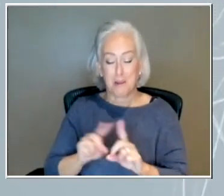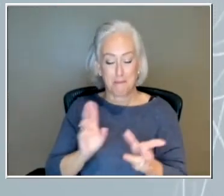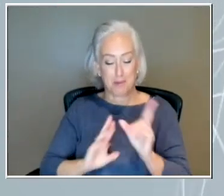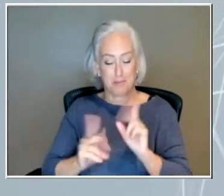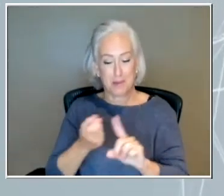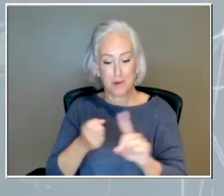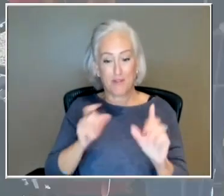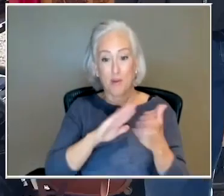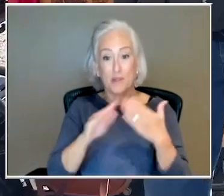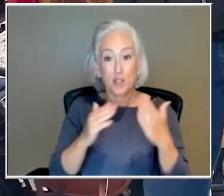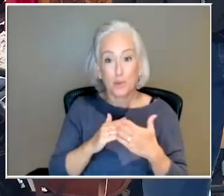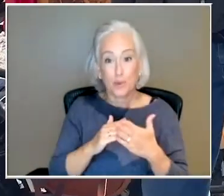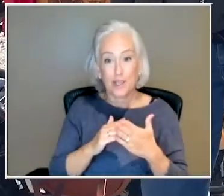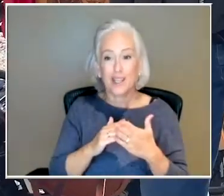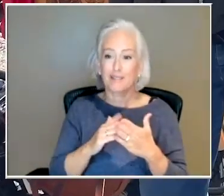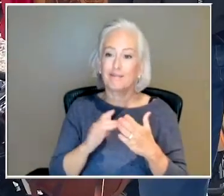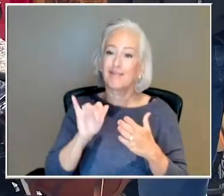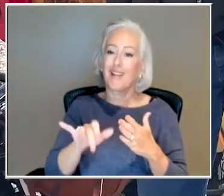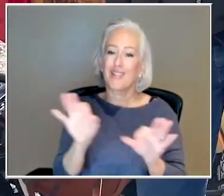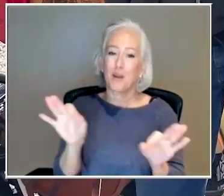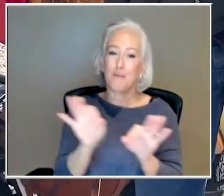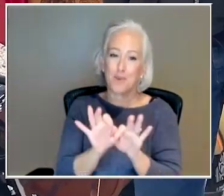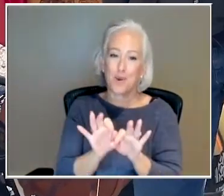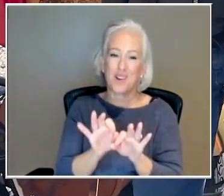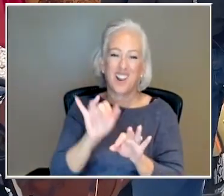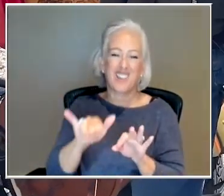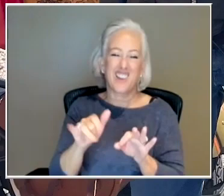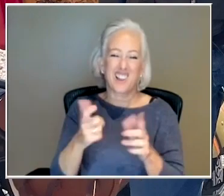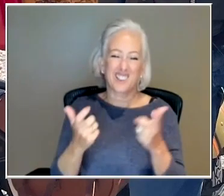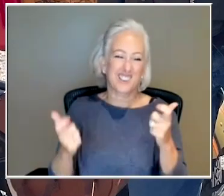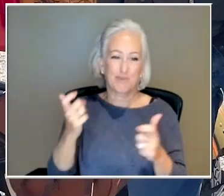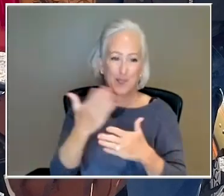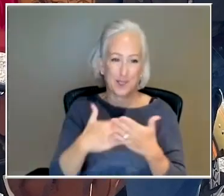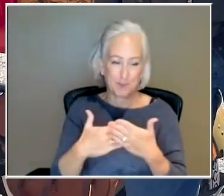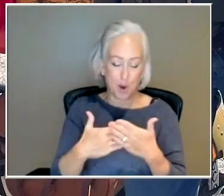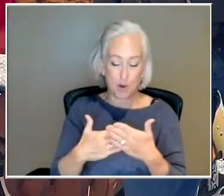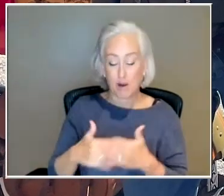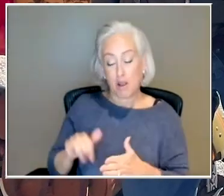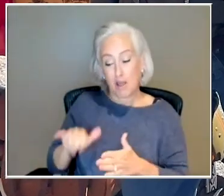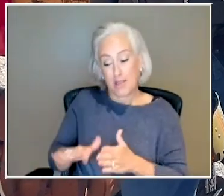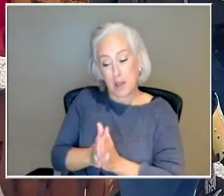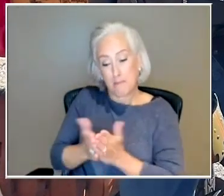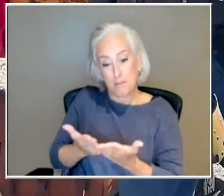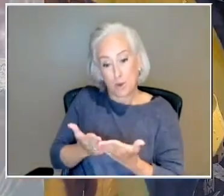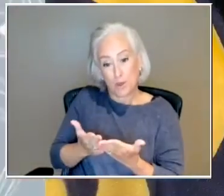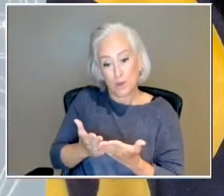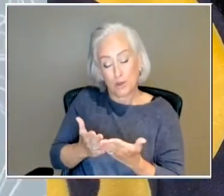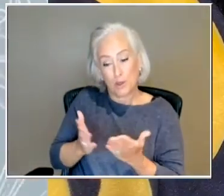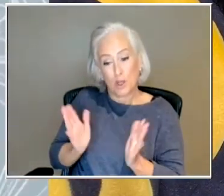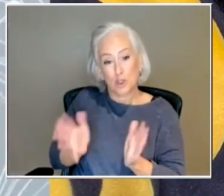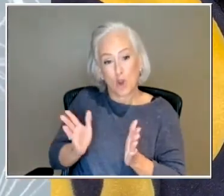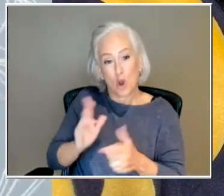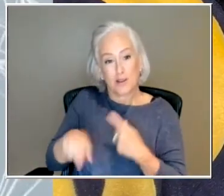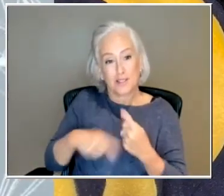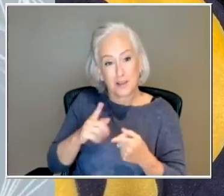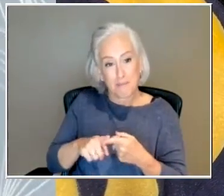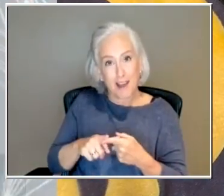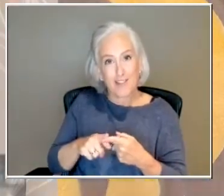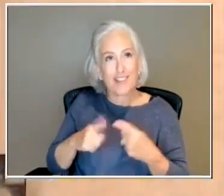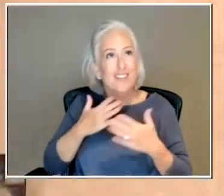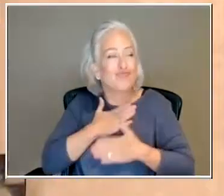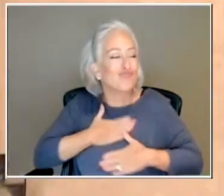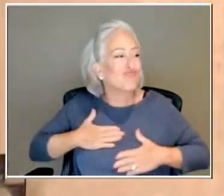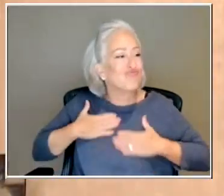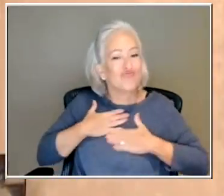make a difference. And so that part of it is probably the biggest thing. And that book talks a little bit about the adventure of just being out there, being